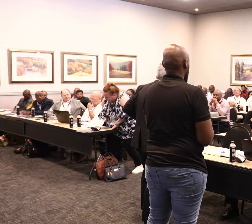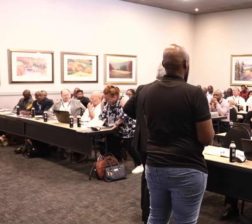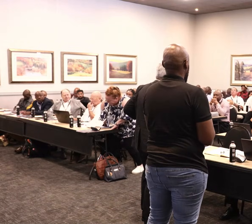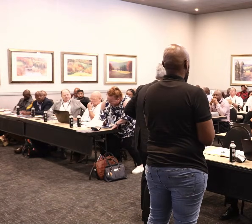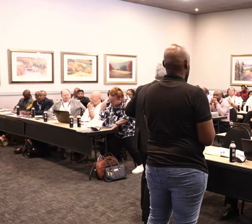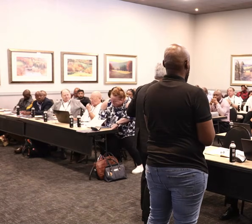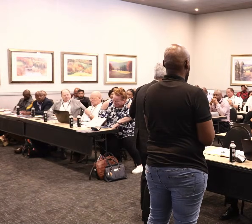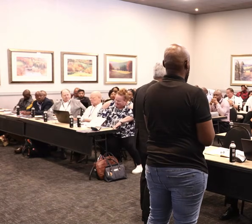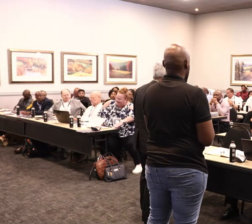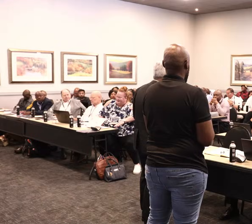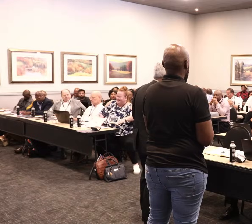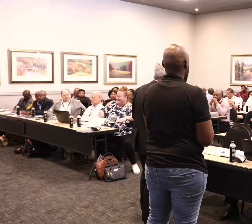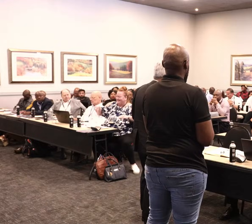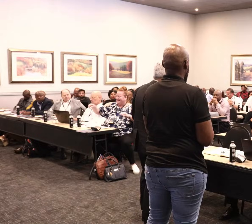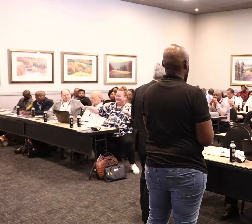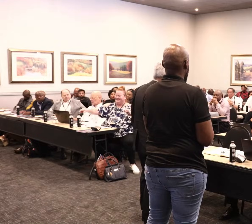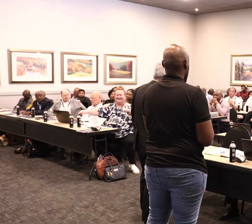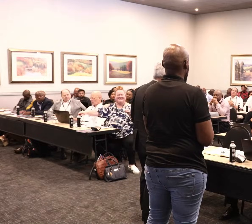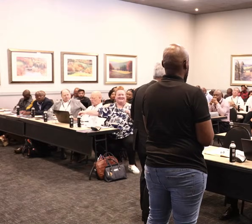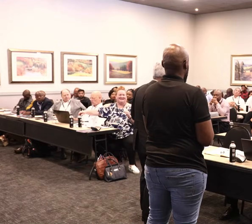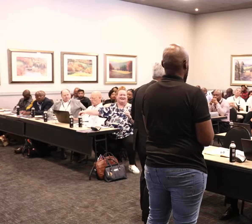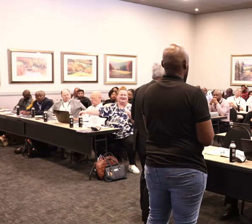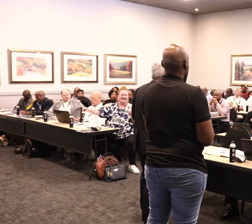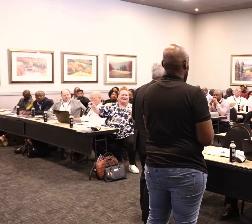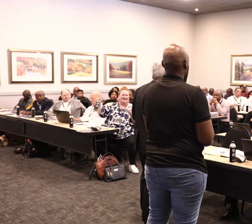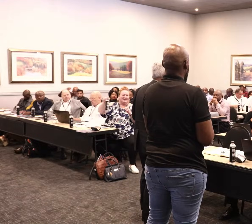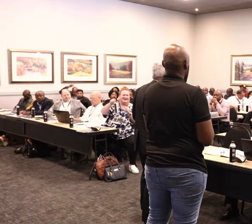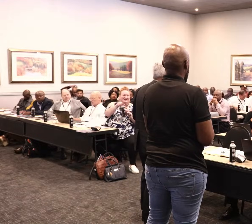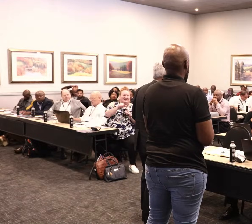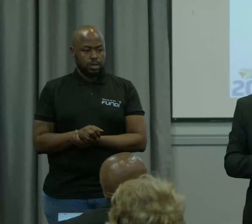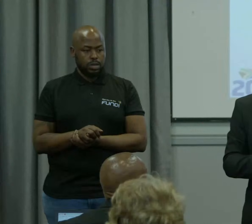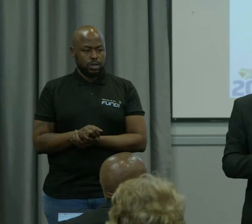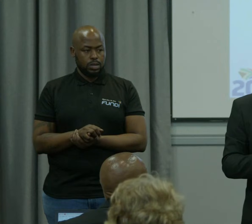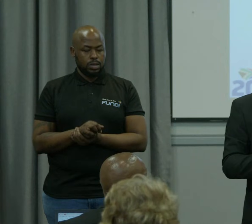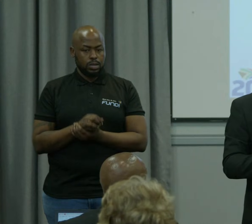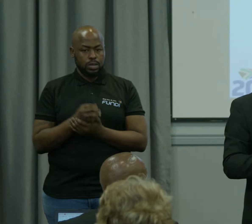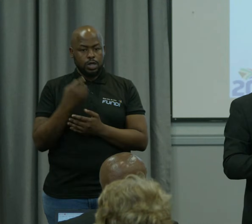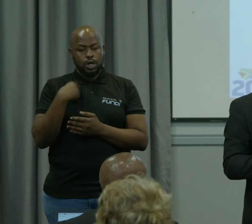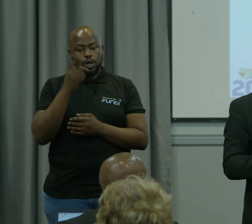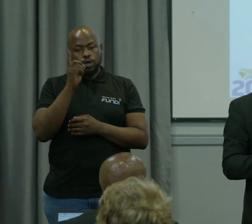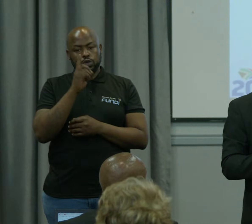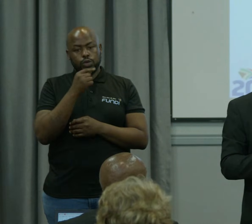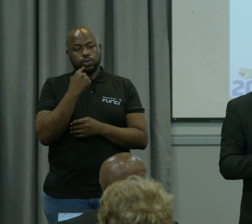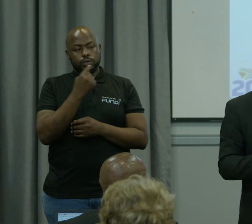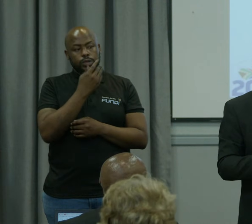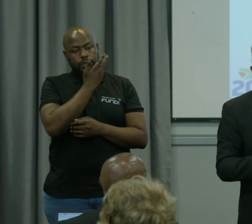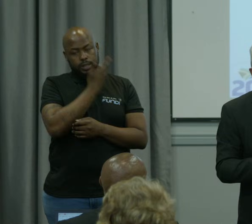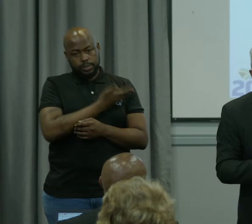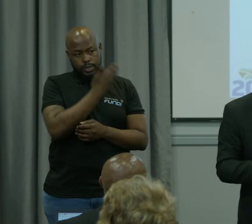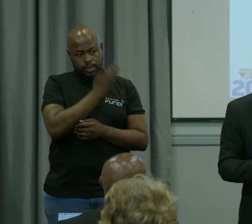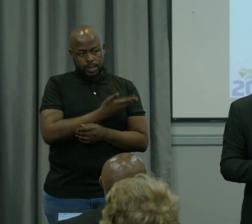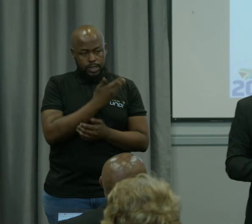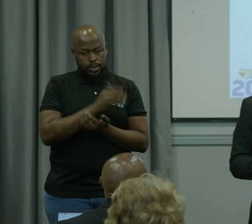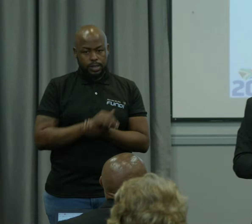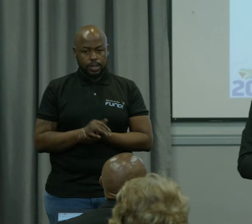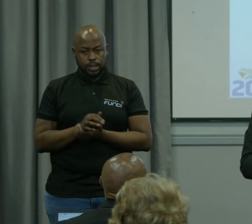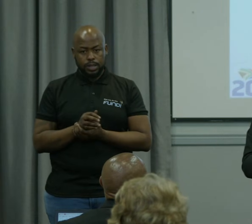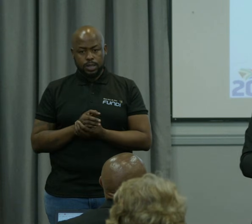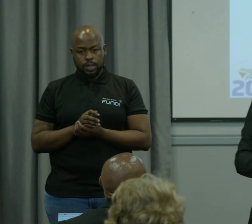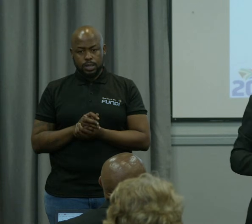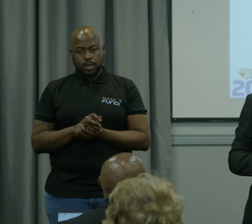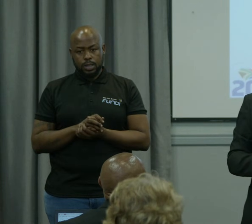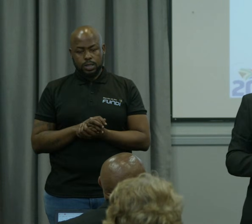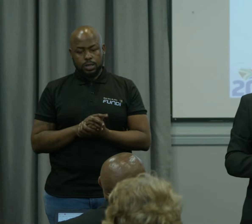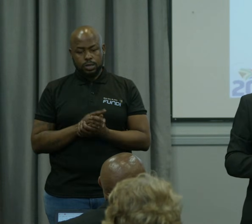request actually that you stick with the questions in terms of actually what has not been perhaps actually on the board, and I